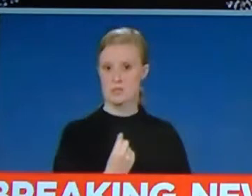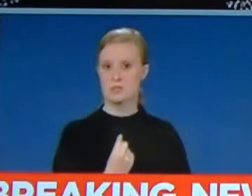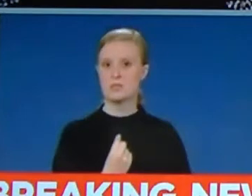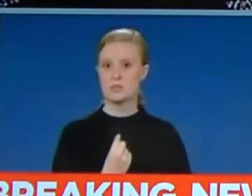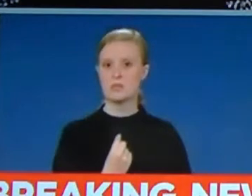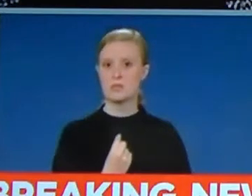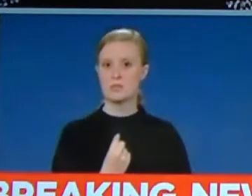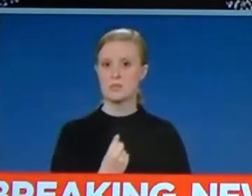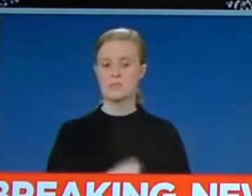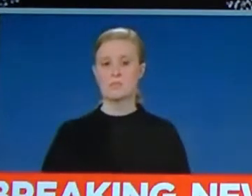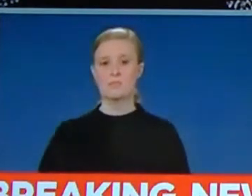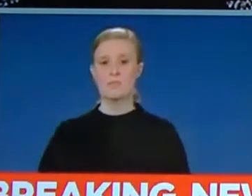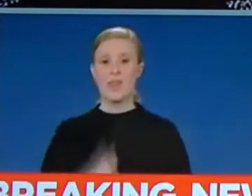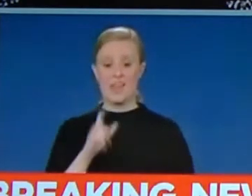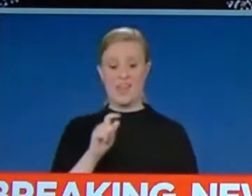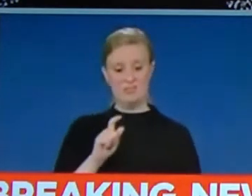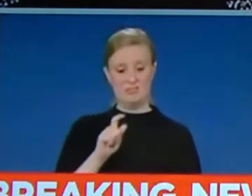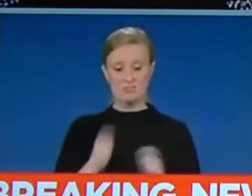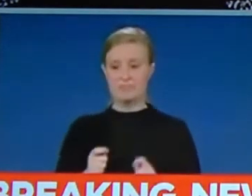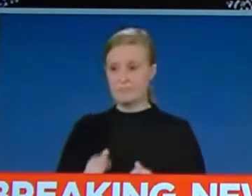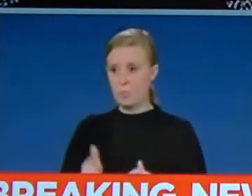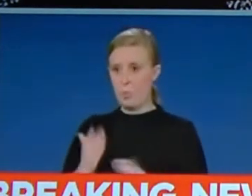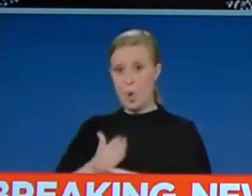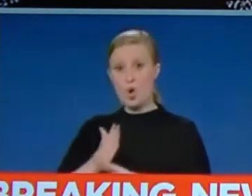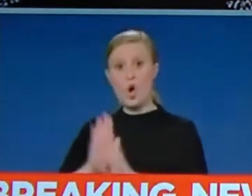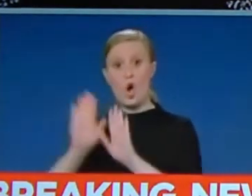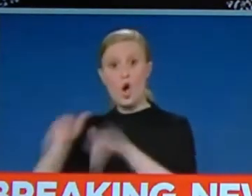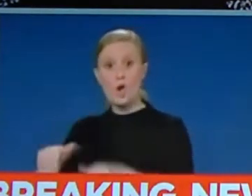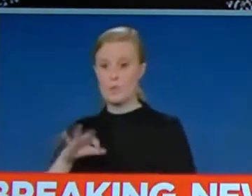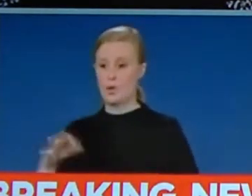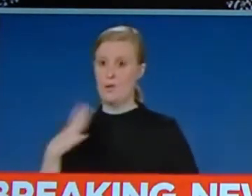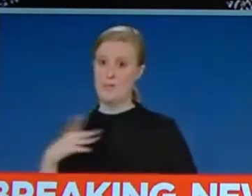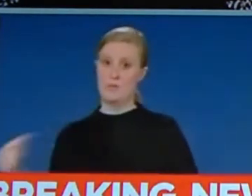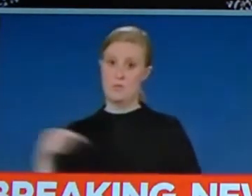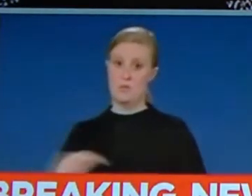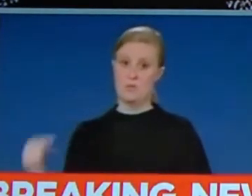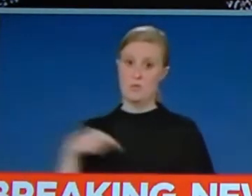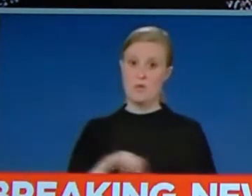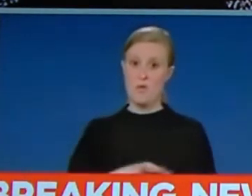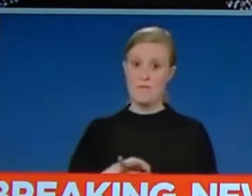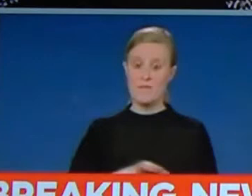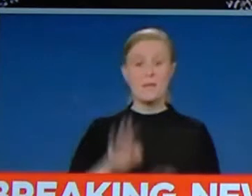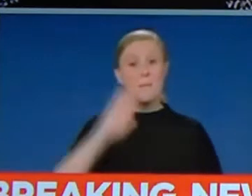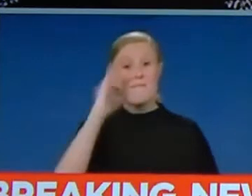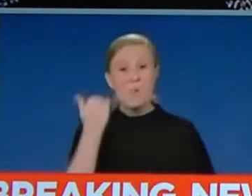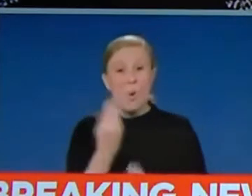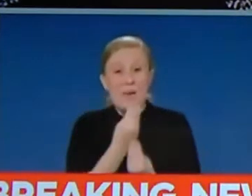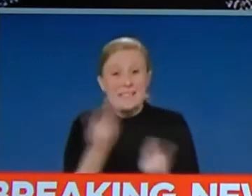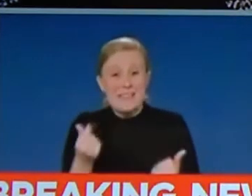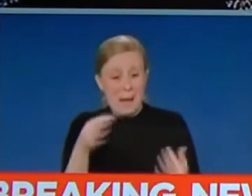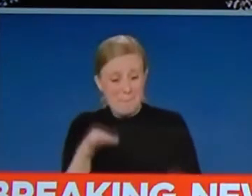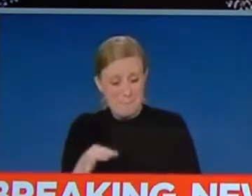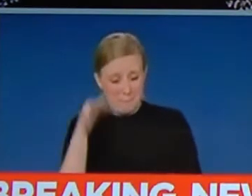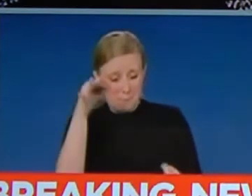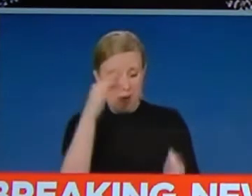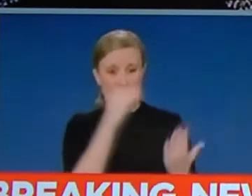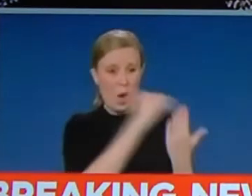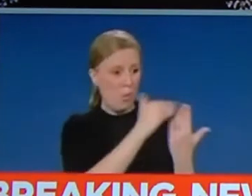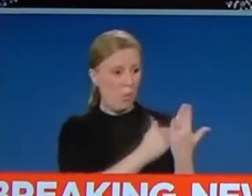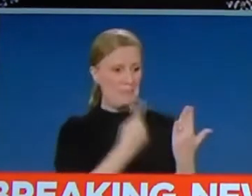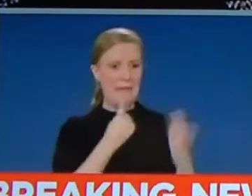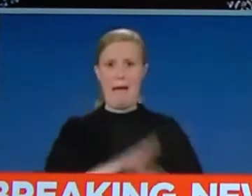facilitated working from home arrangements. So remarkably, some of the awards were so inflexible that it was actually unlawful to work from